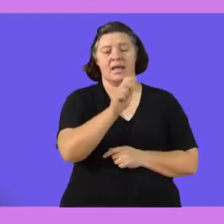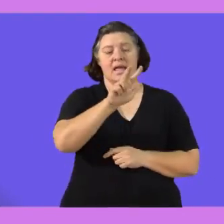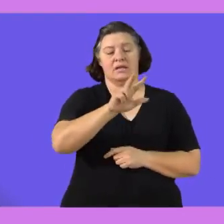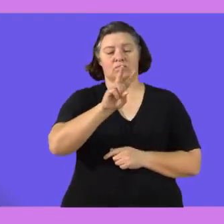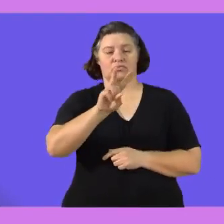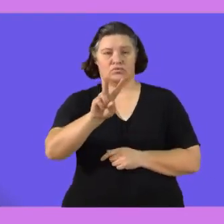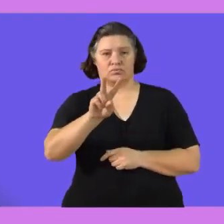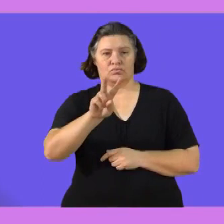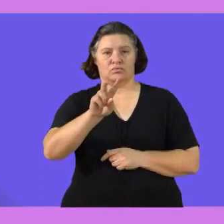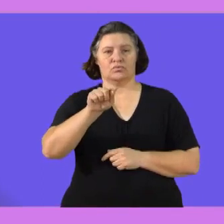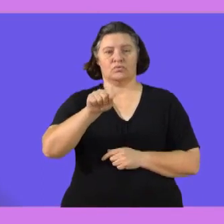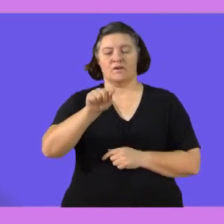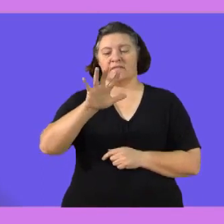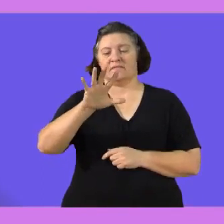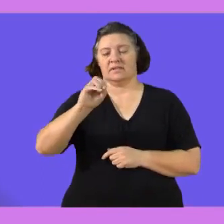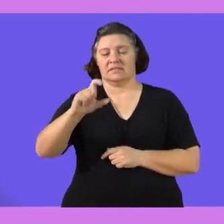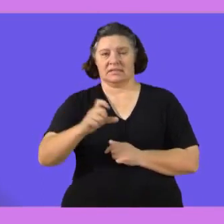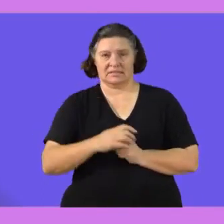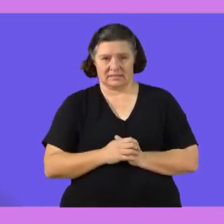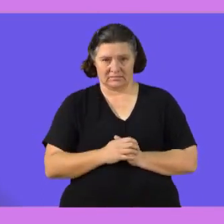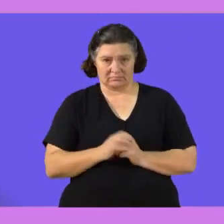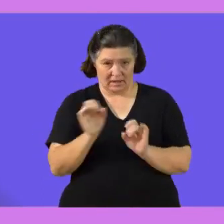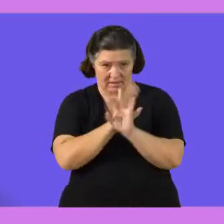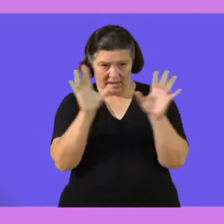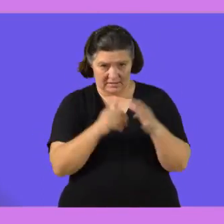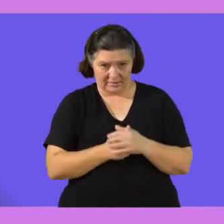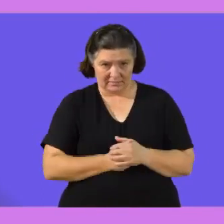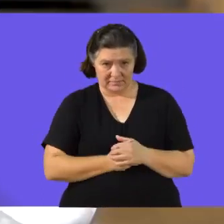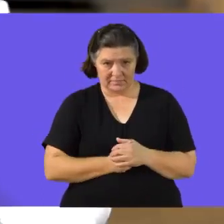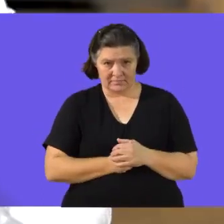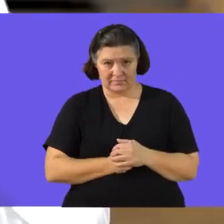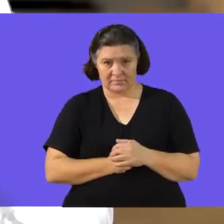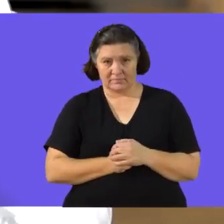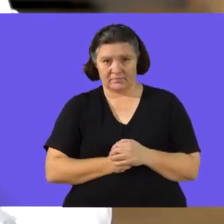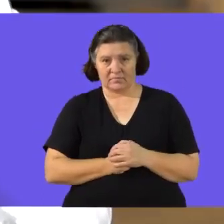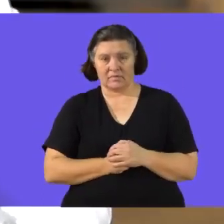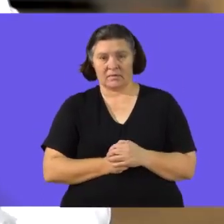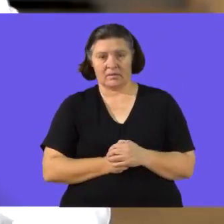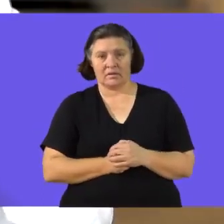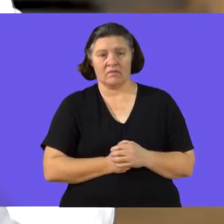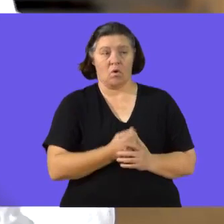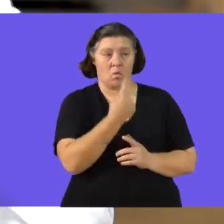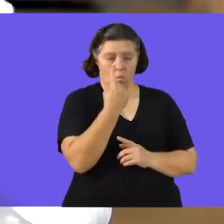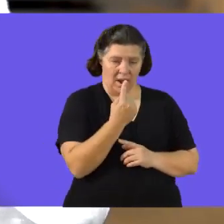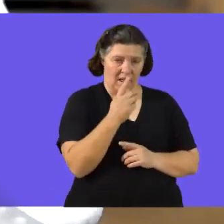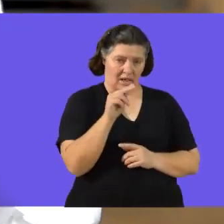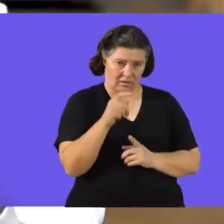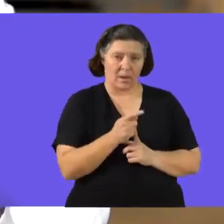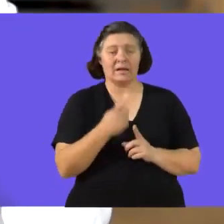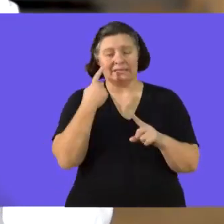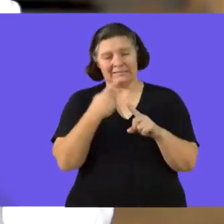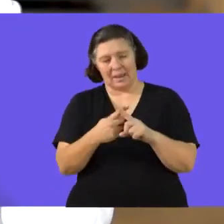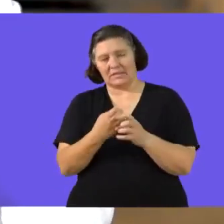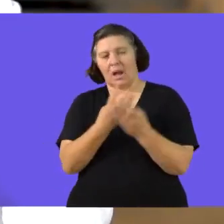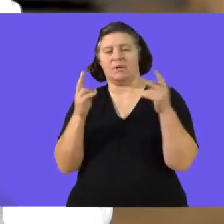pay 82 rand and 50 cents. Guys, I hope that is clear. Okay, I took the cost per kilowatt hours and I multiplied